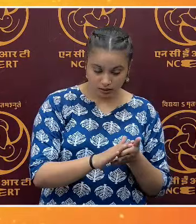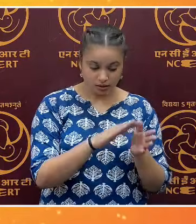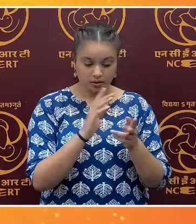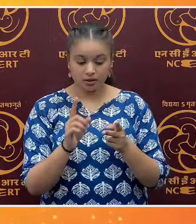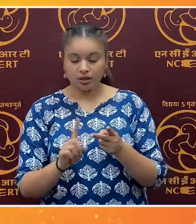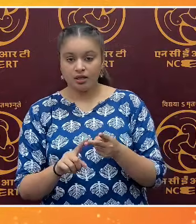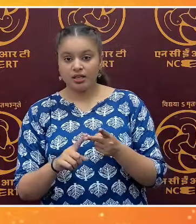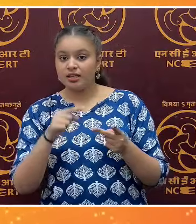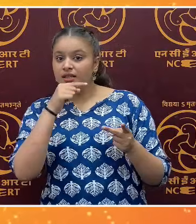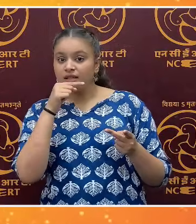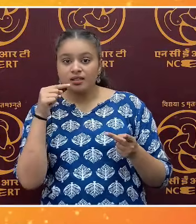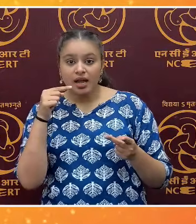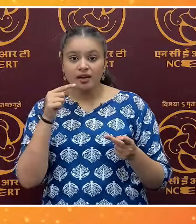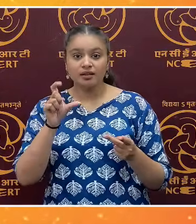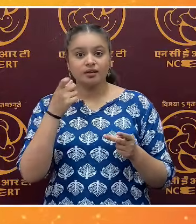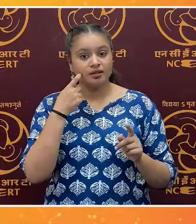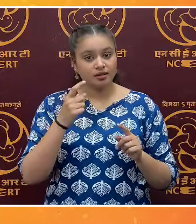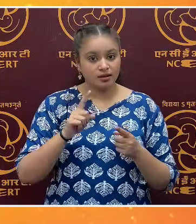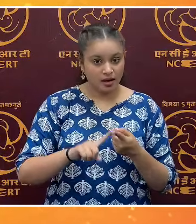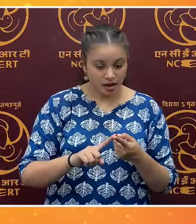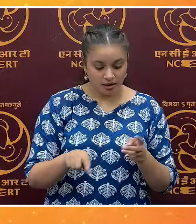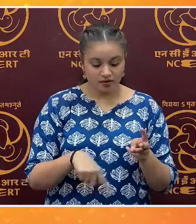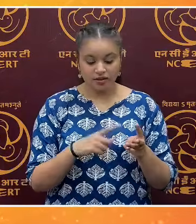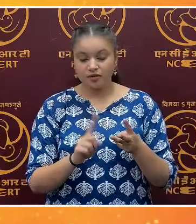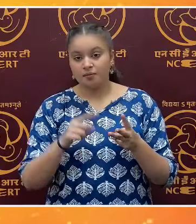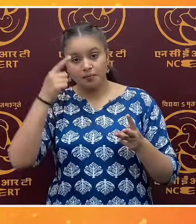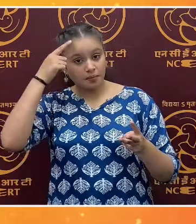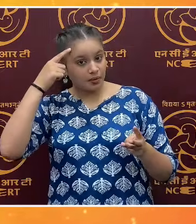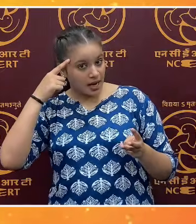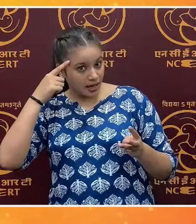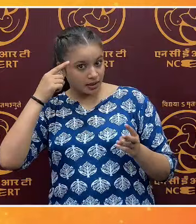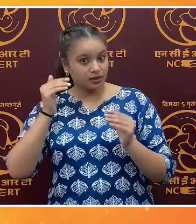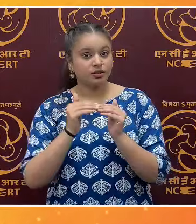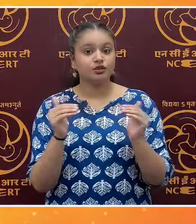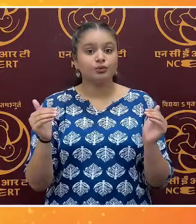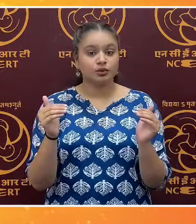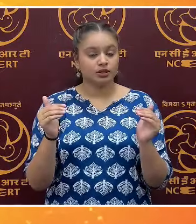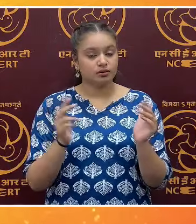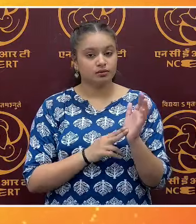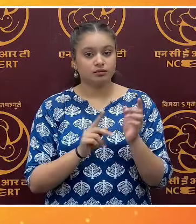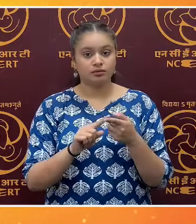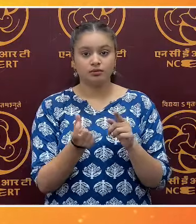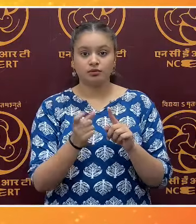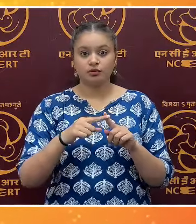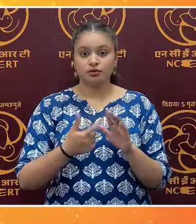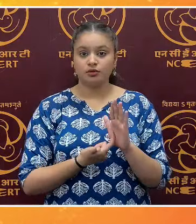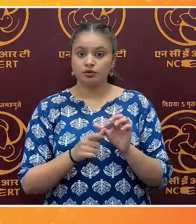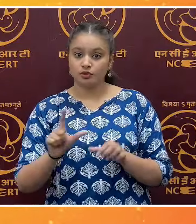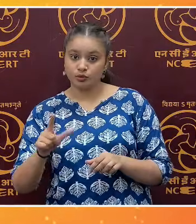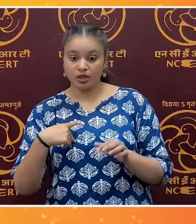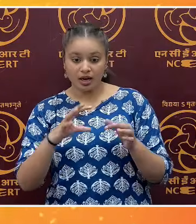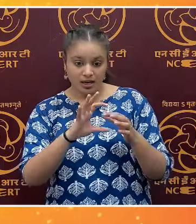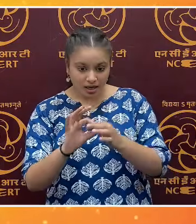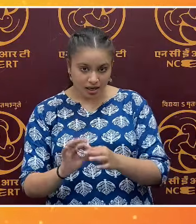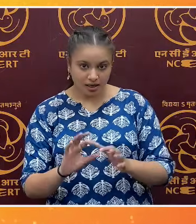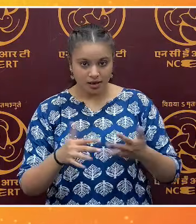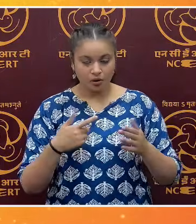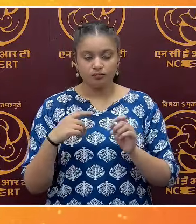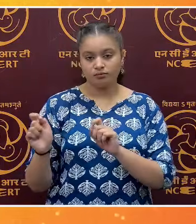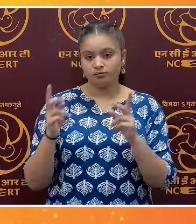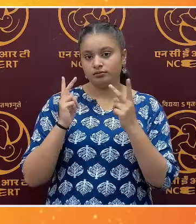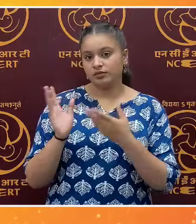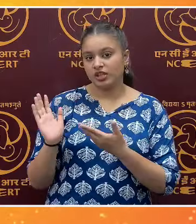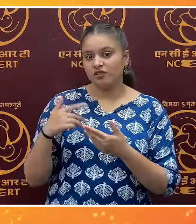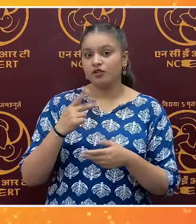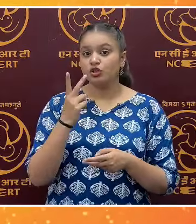this one red is for live wire, and this black is for the neutral, and how they are connected. Now here you have